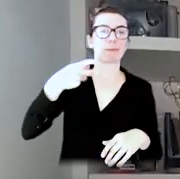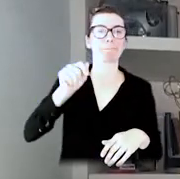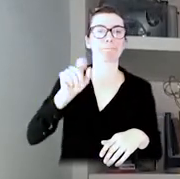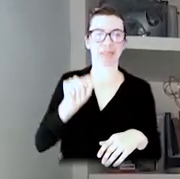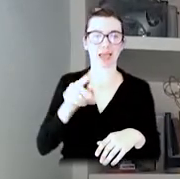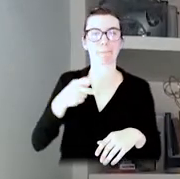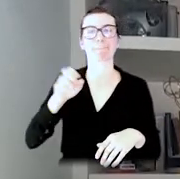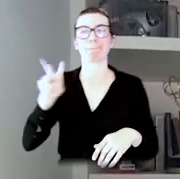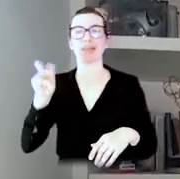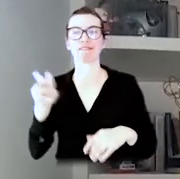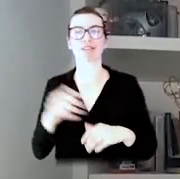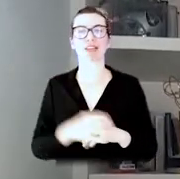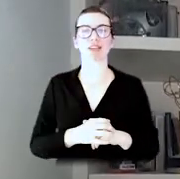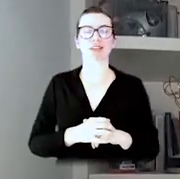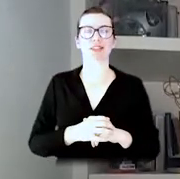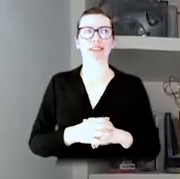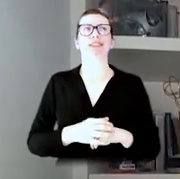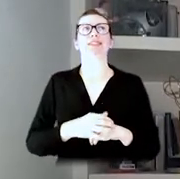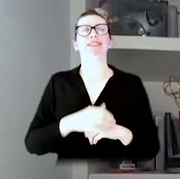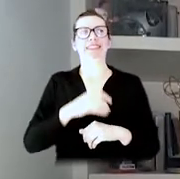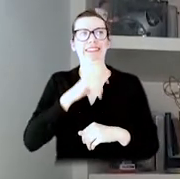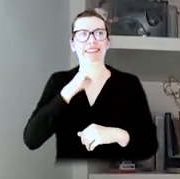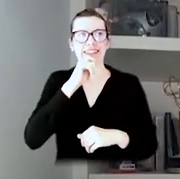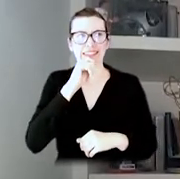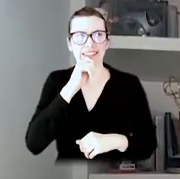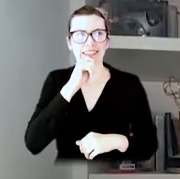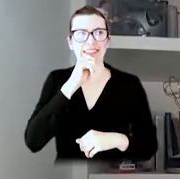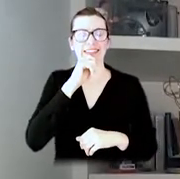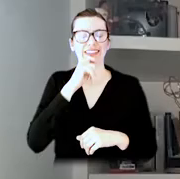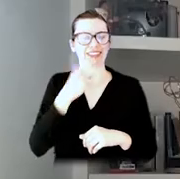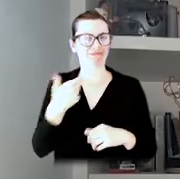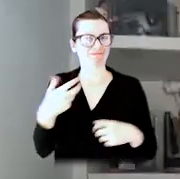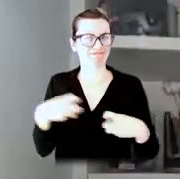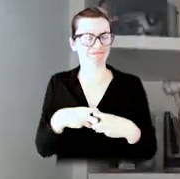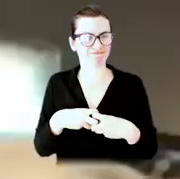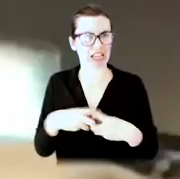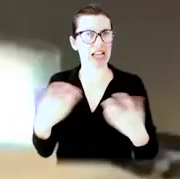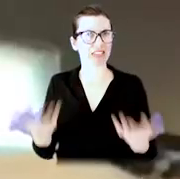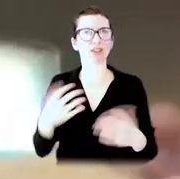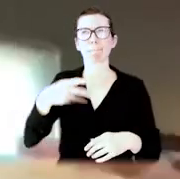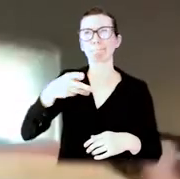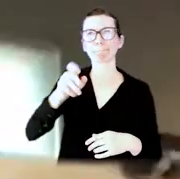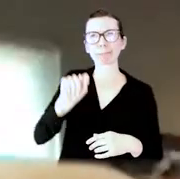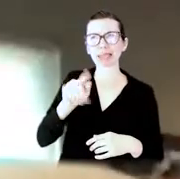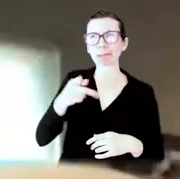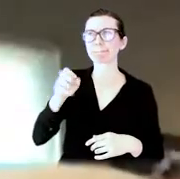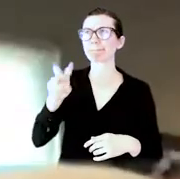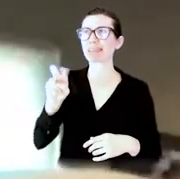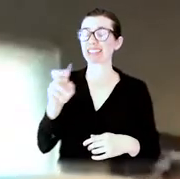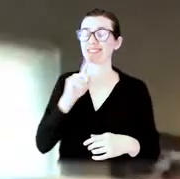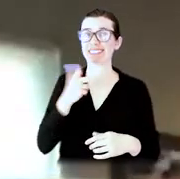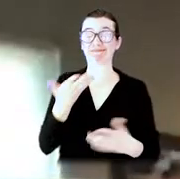one. Well, pet peeves are, I'm kind of new to this, so, you know.